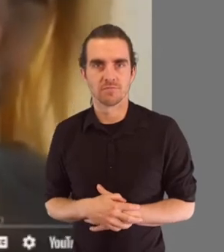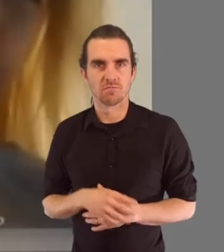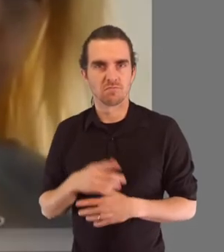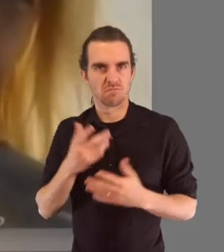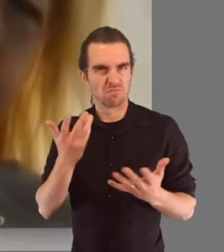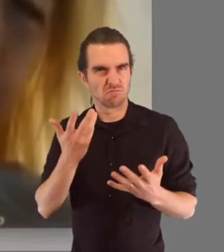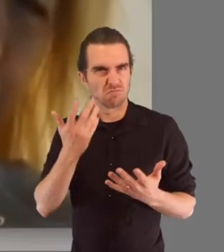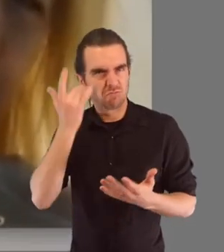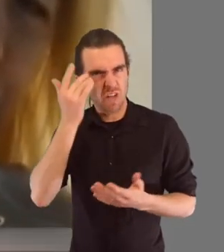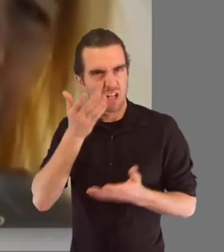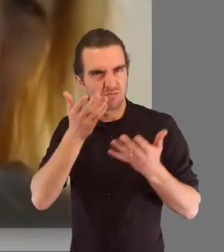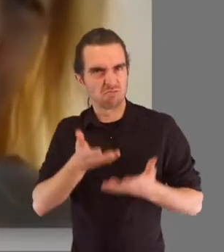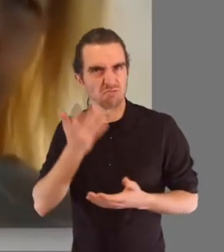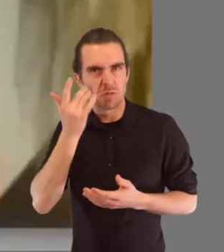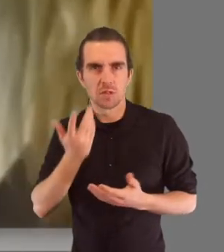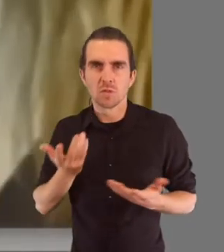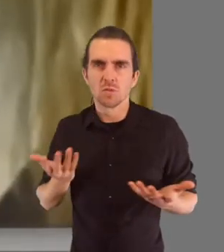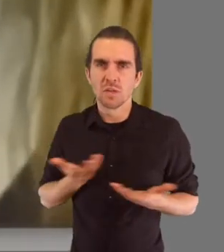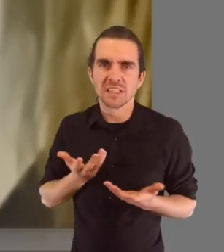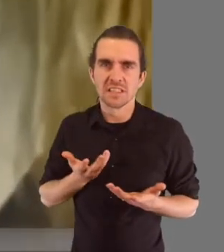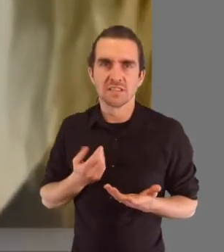¿Por qué eres así?